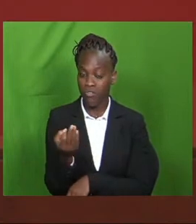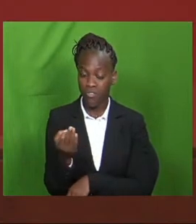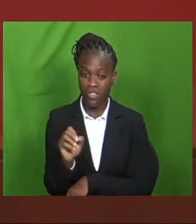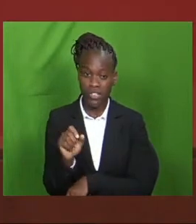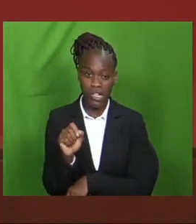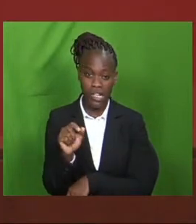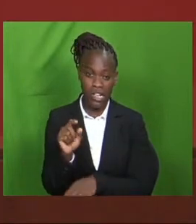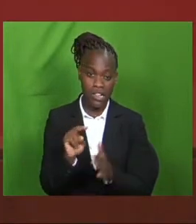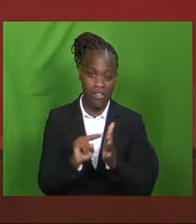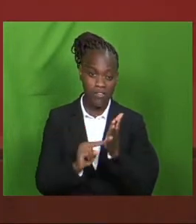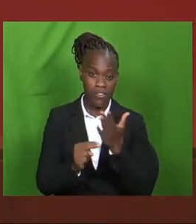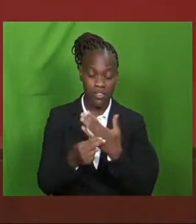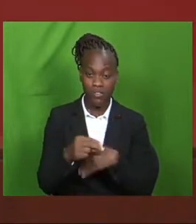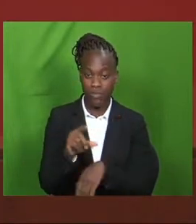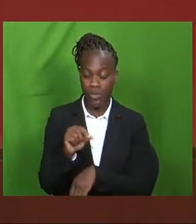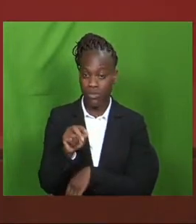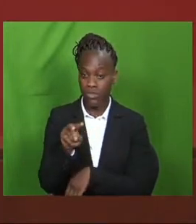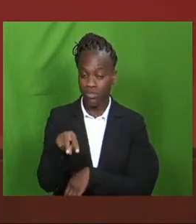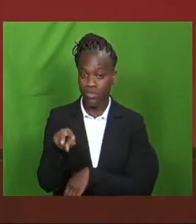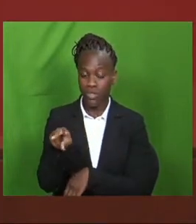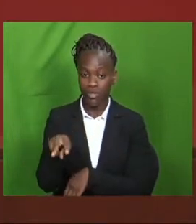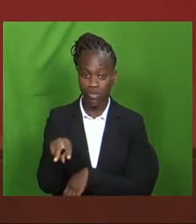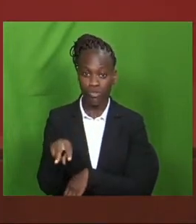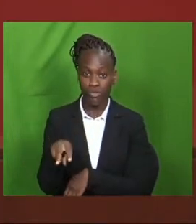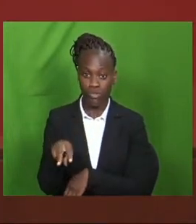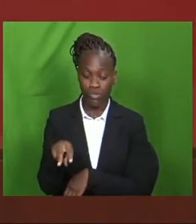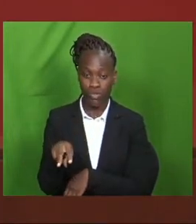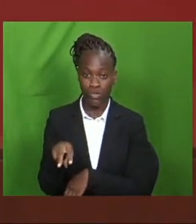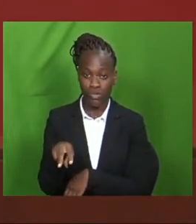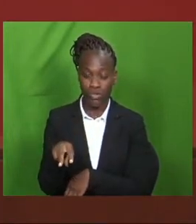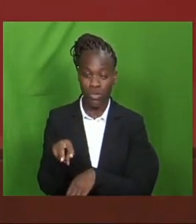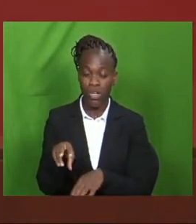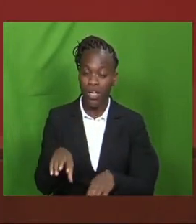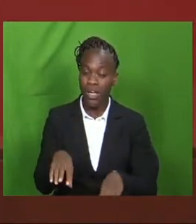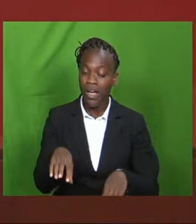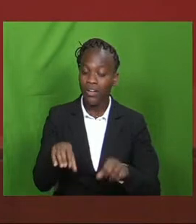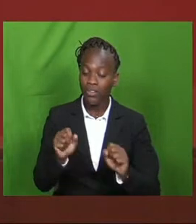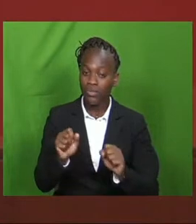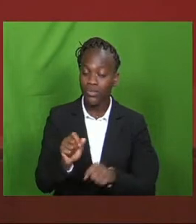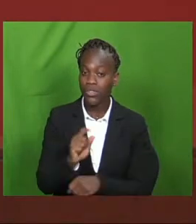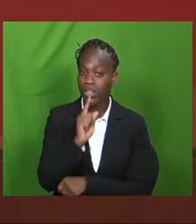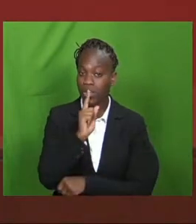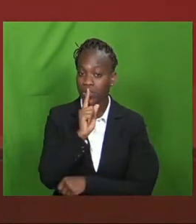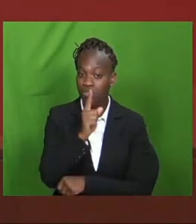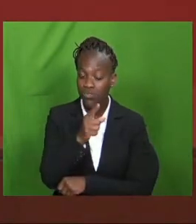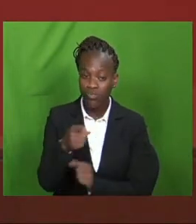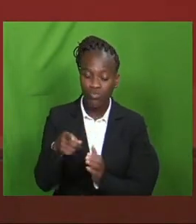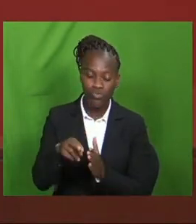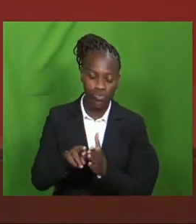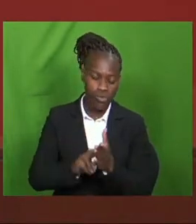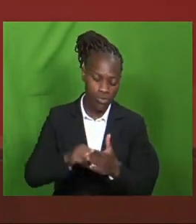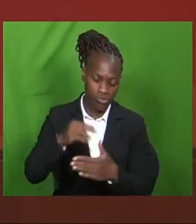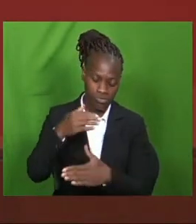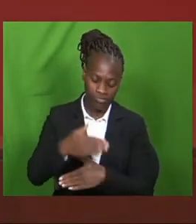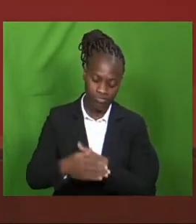11th November 2022 are adopted as a true record of proceedings.